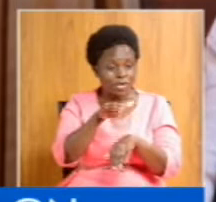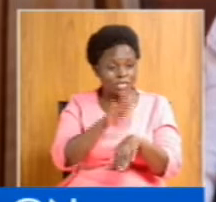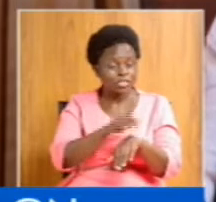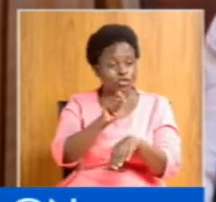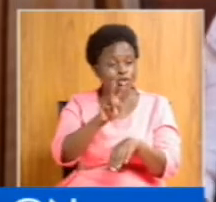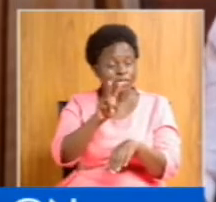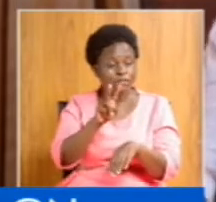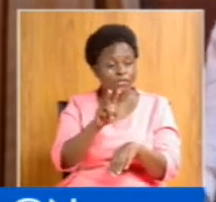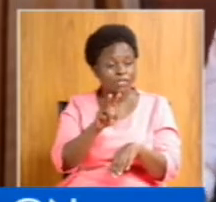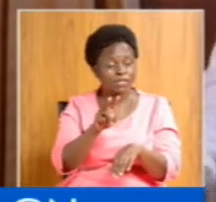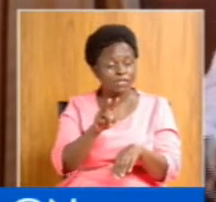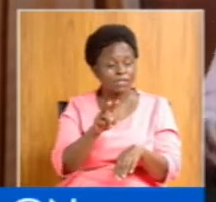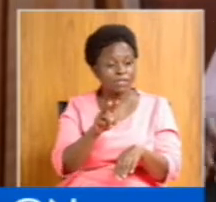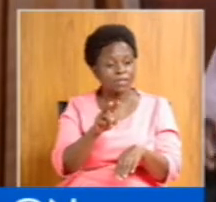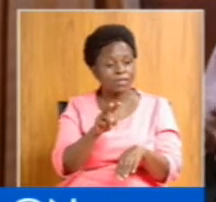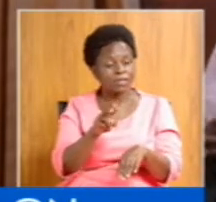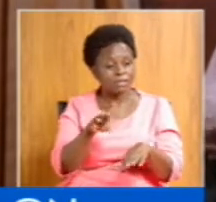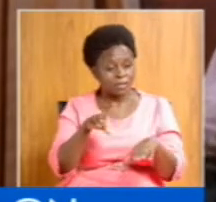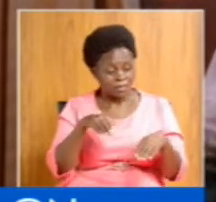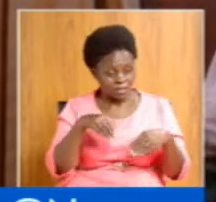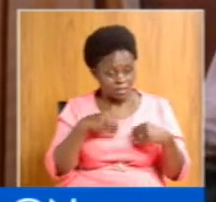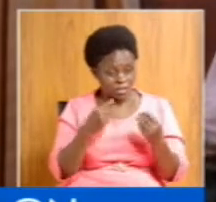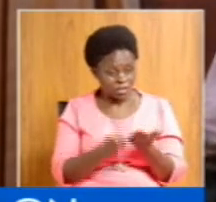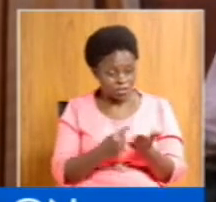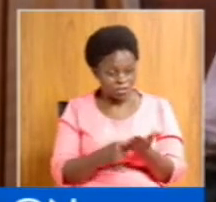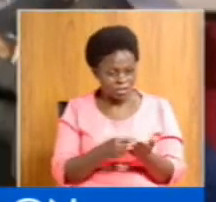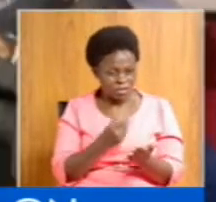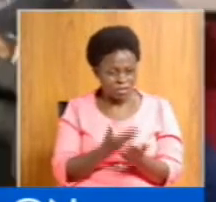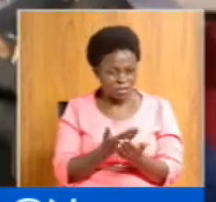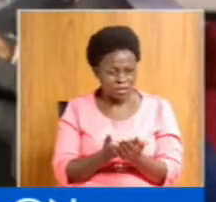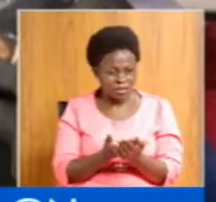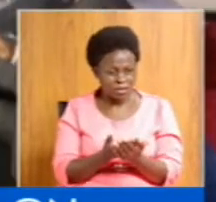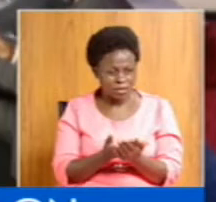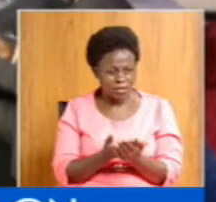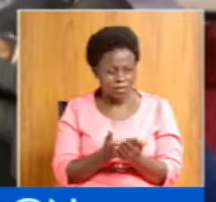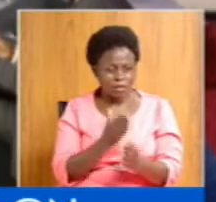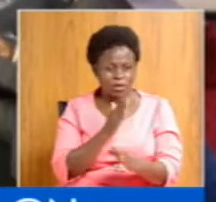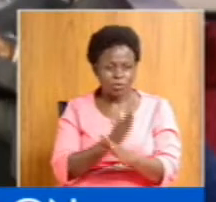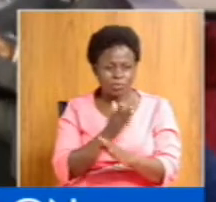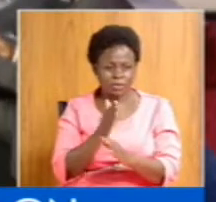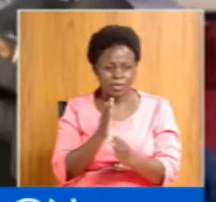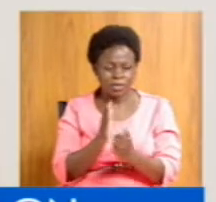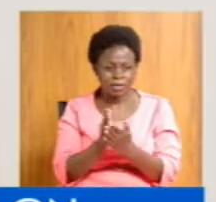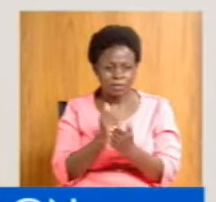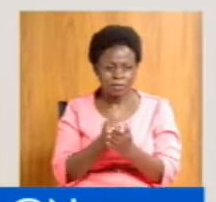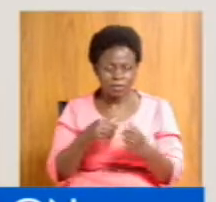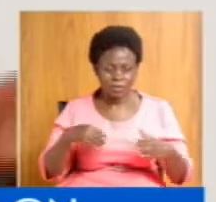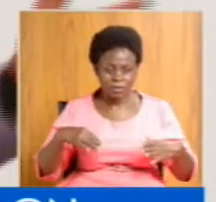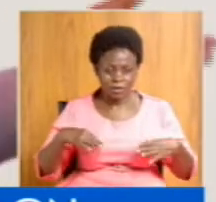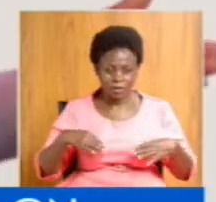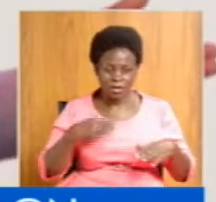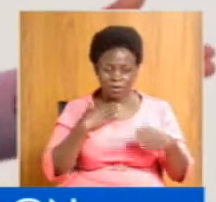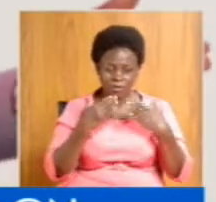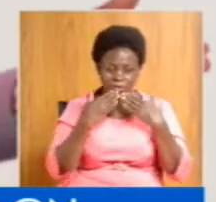TV and on social media platforms that are allowed in Uganda so I'm going to ask you to pause there because we're going to take a break and